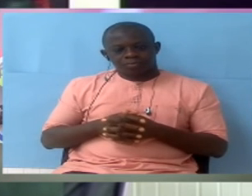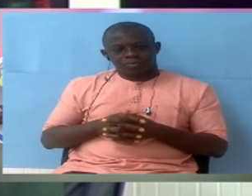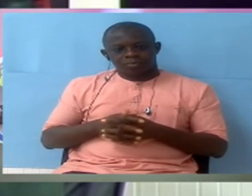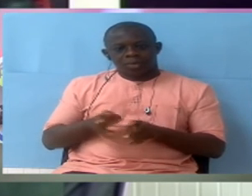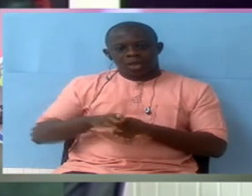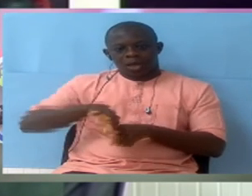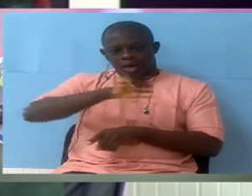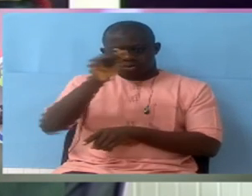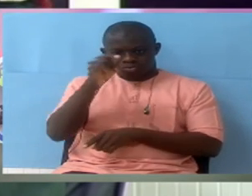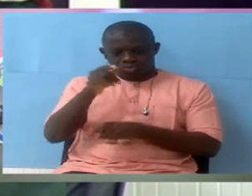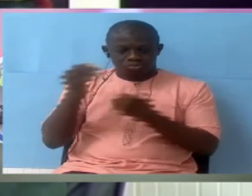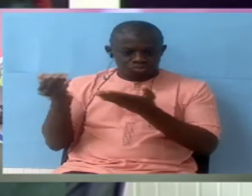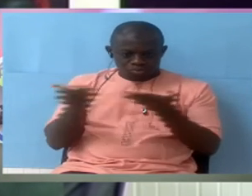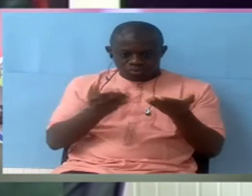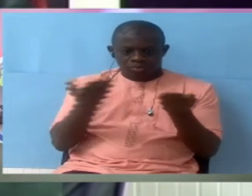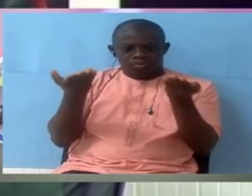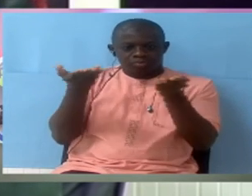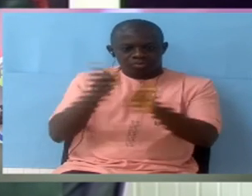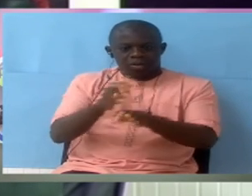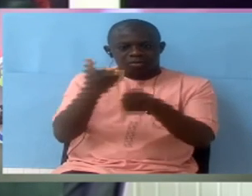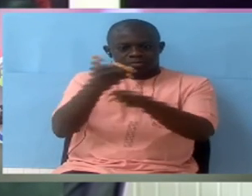you bury him. Nga sul ko fa.